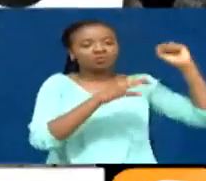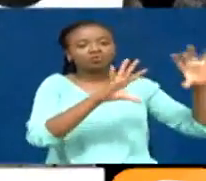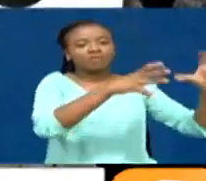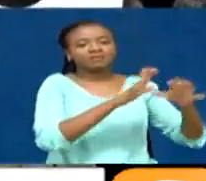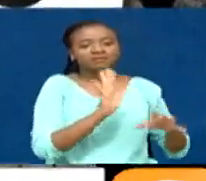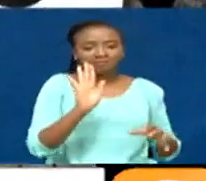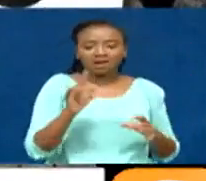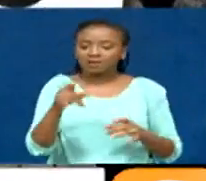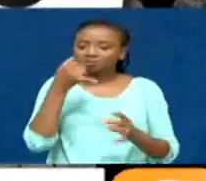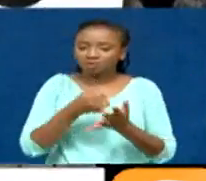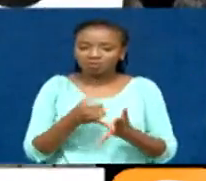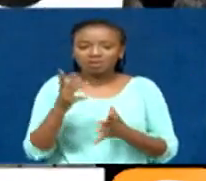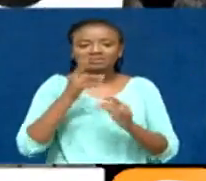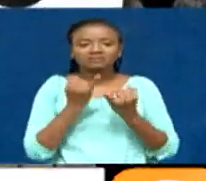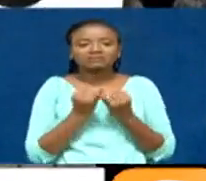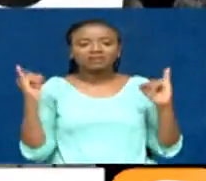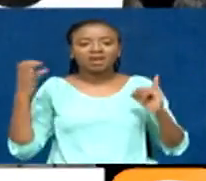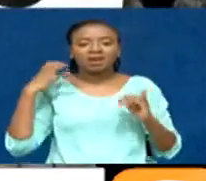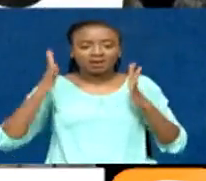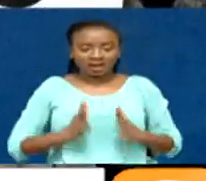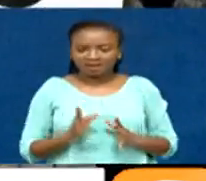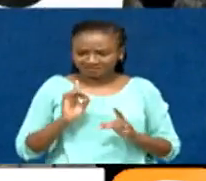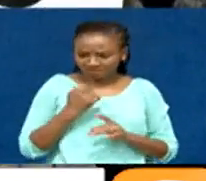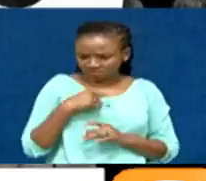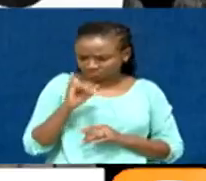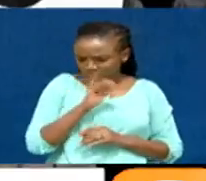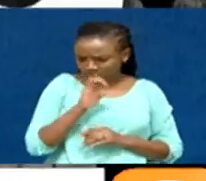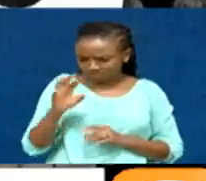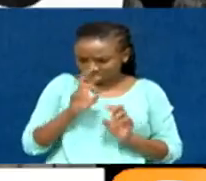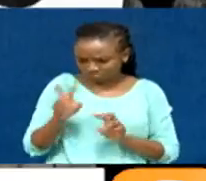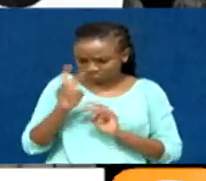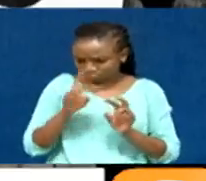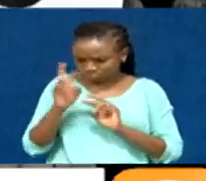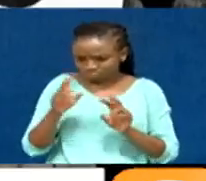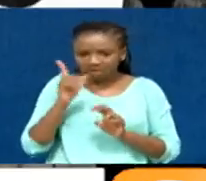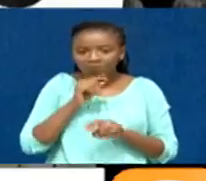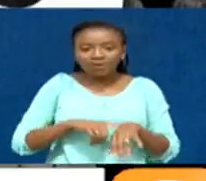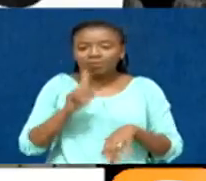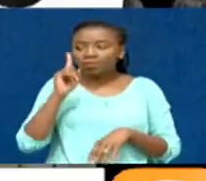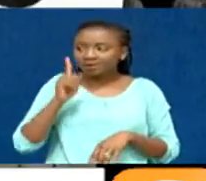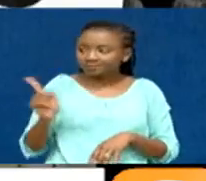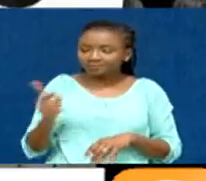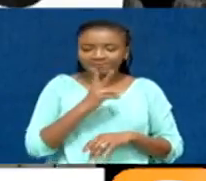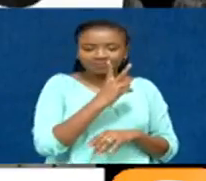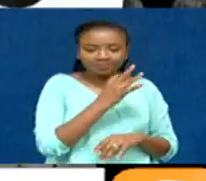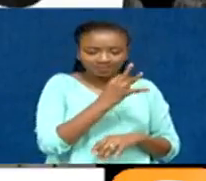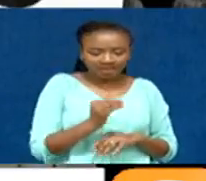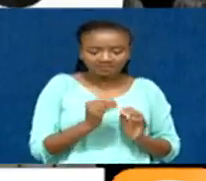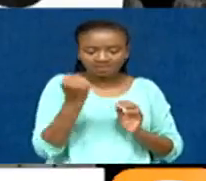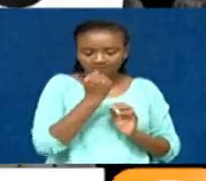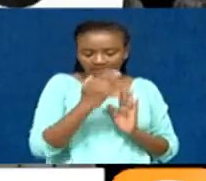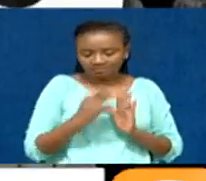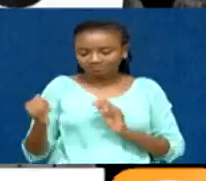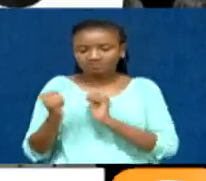or running as independent candidates will be processed and cleared by IEBC between 30th May and 10th of June.